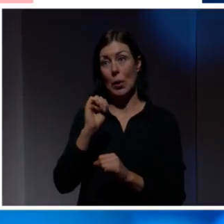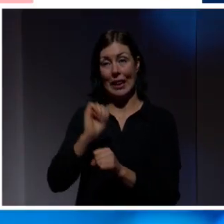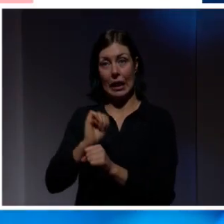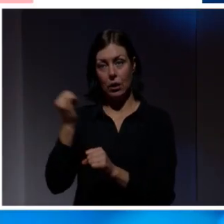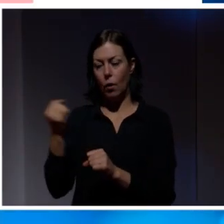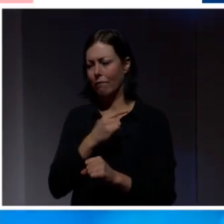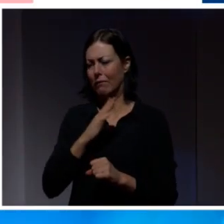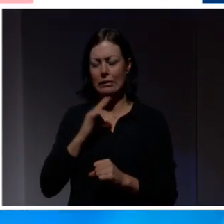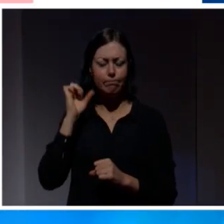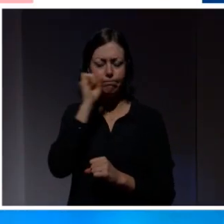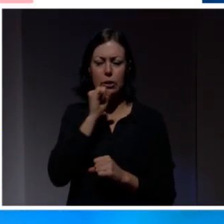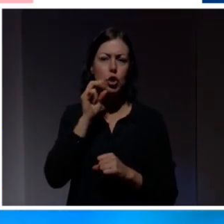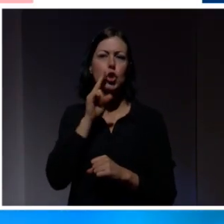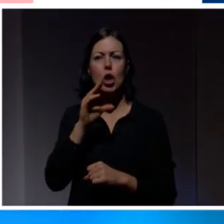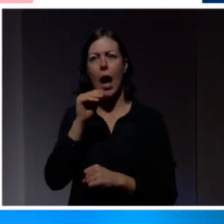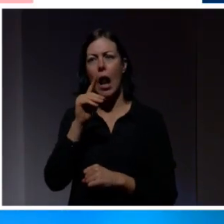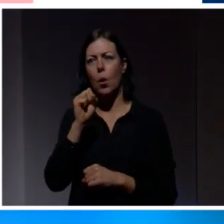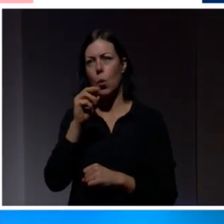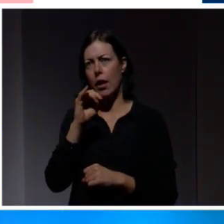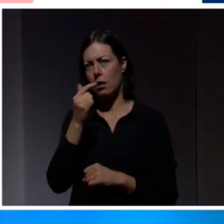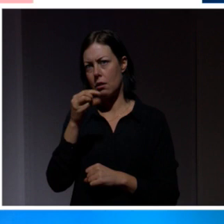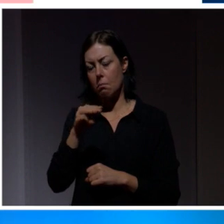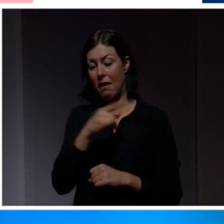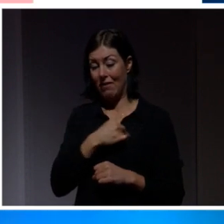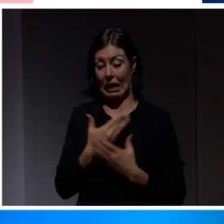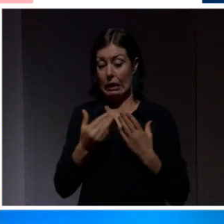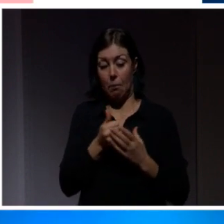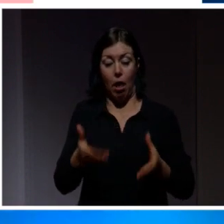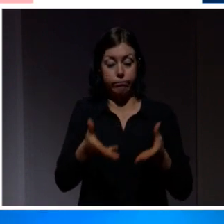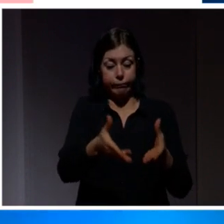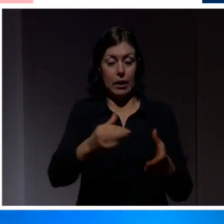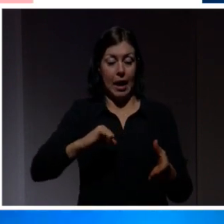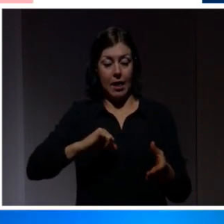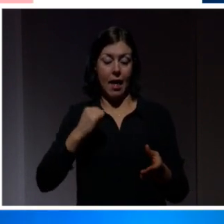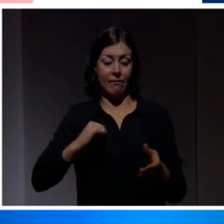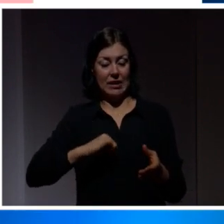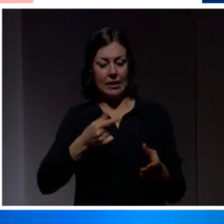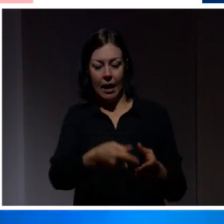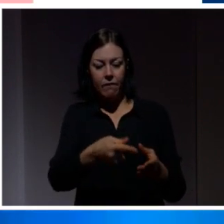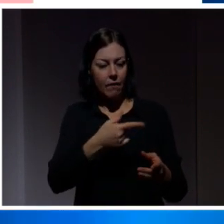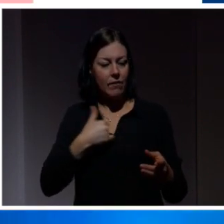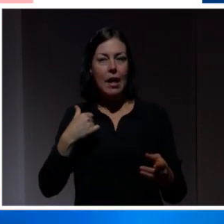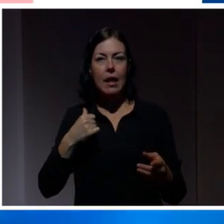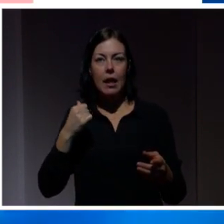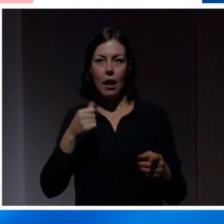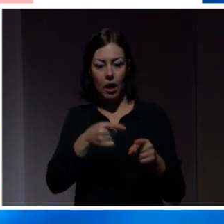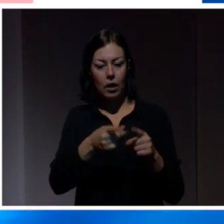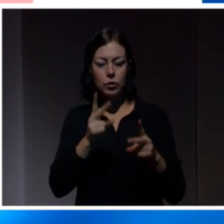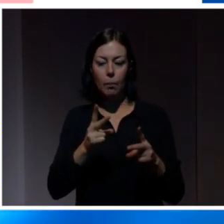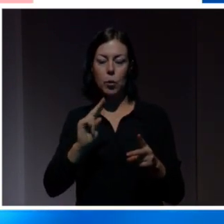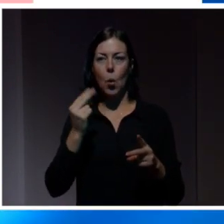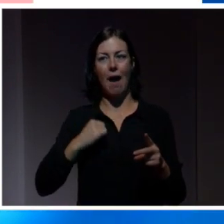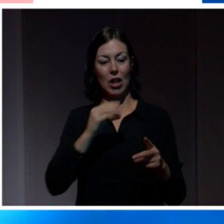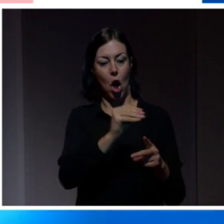of algorithms. We're not just using AIs on their own, we're getting AIs to fight AIs. So this is an example